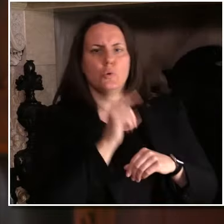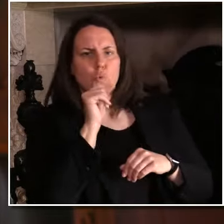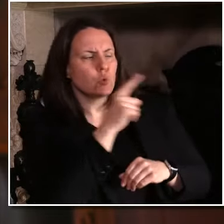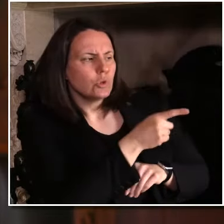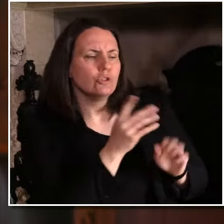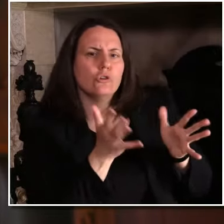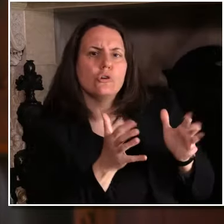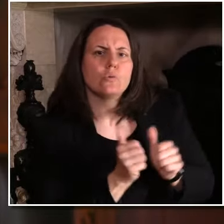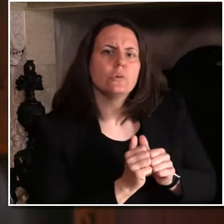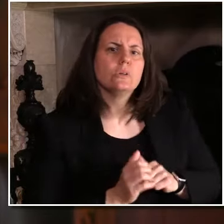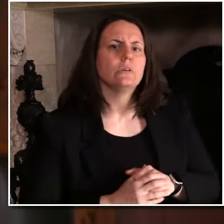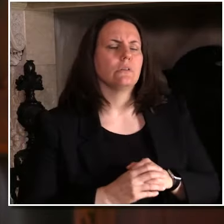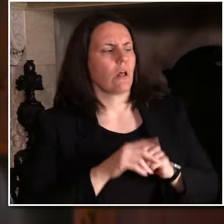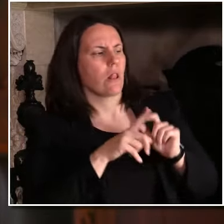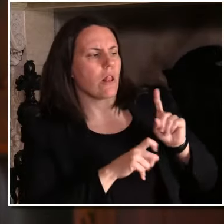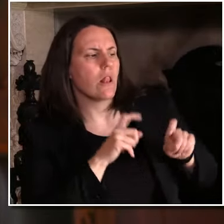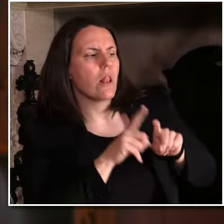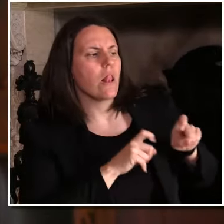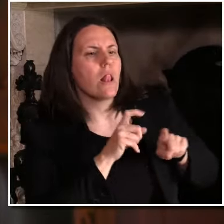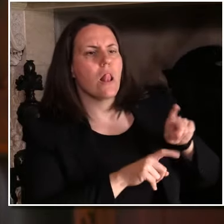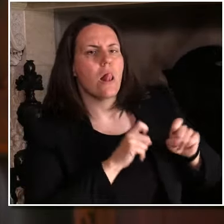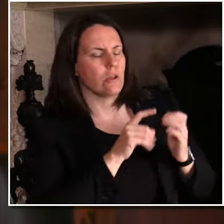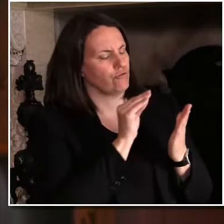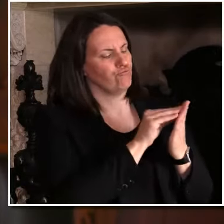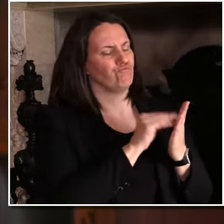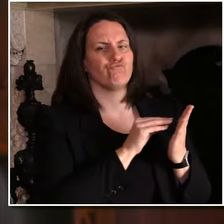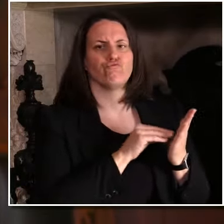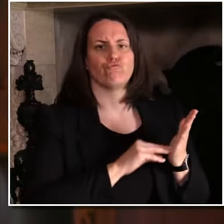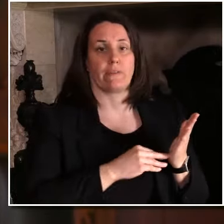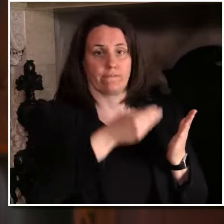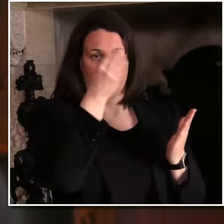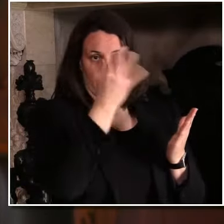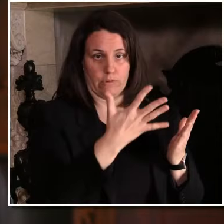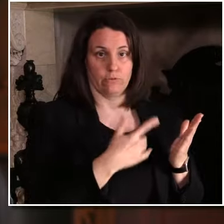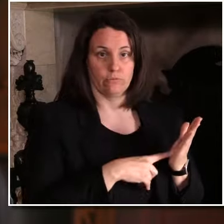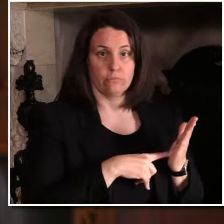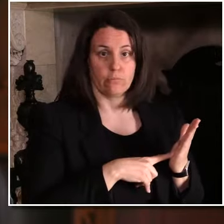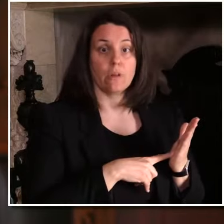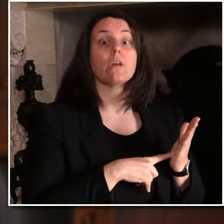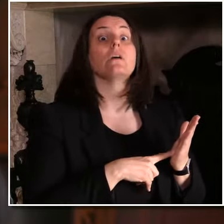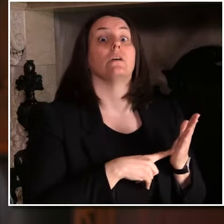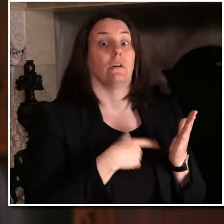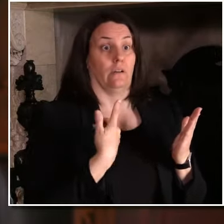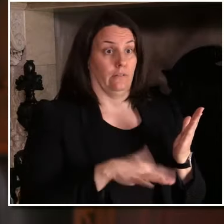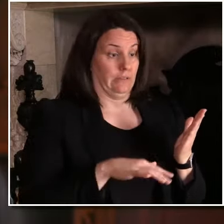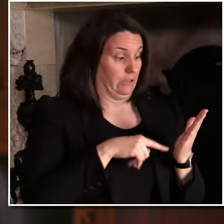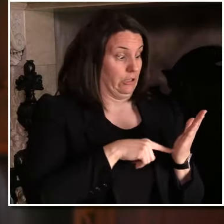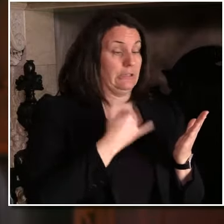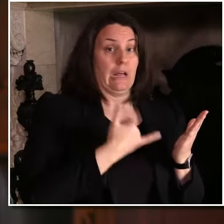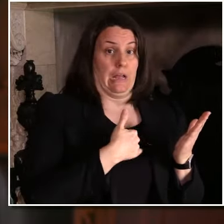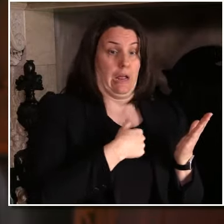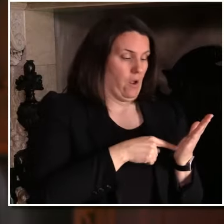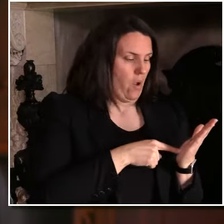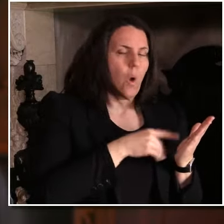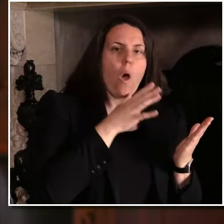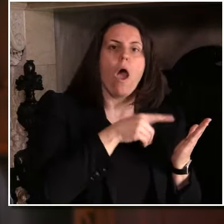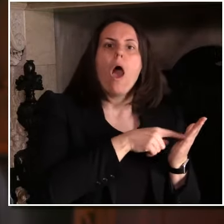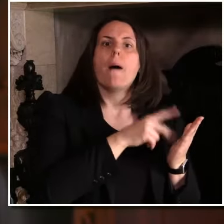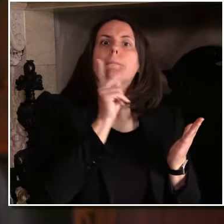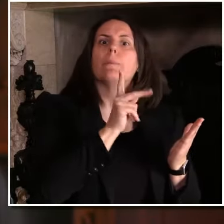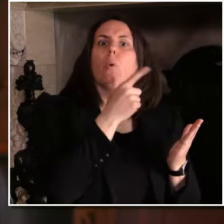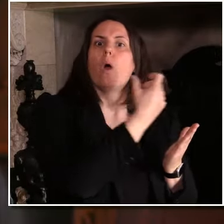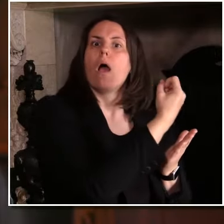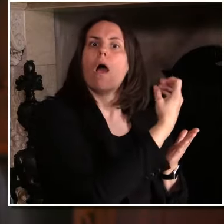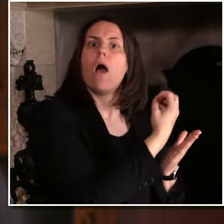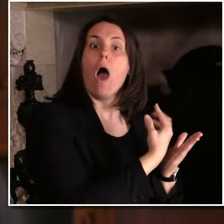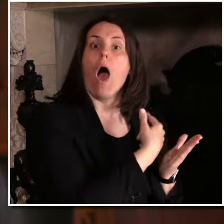COVID-19 so they can self-isolate to avoid spreading the virus any further. It's important to understand that no